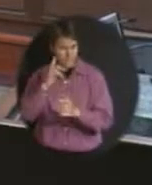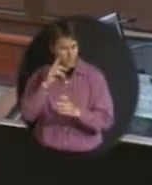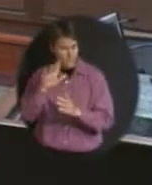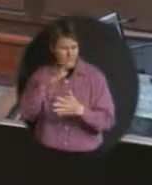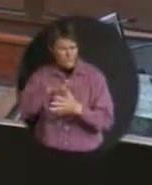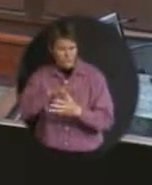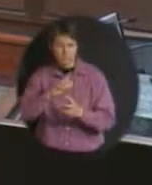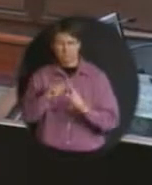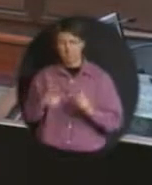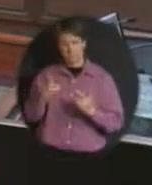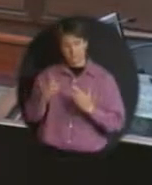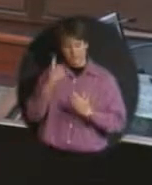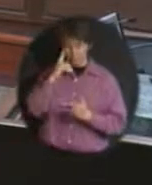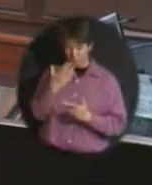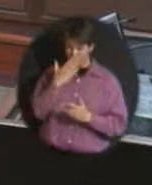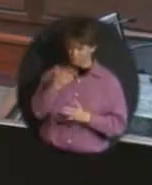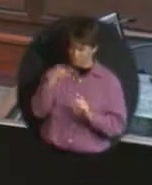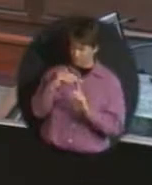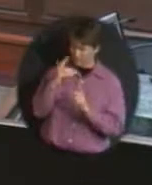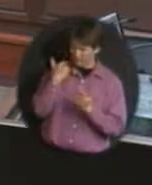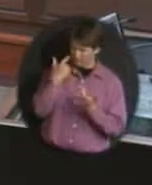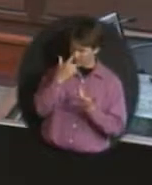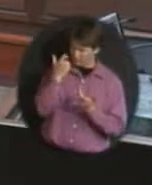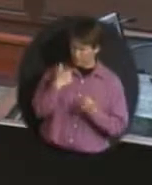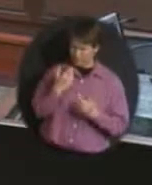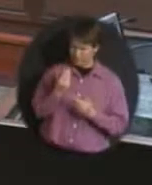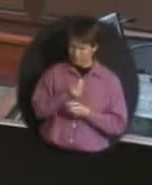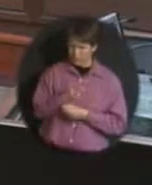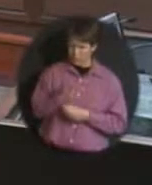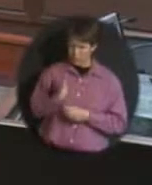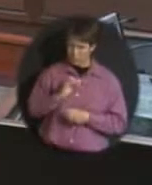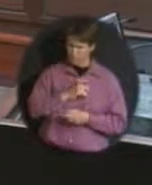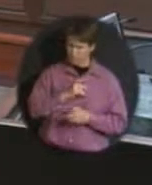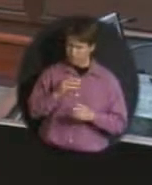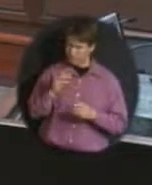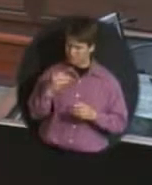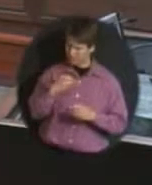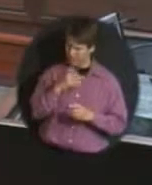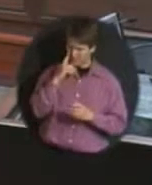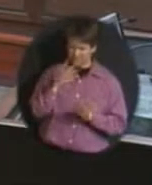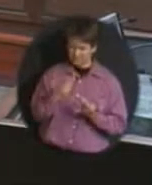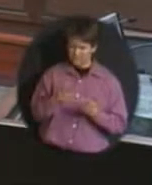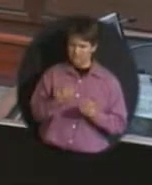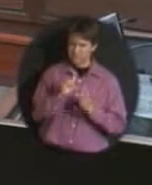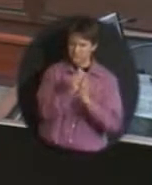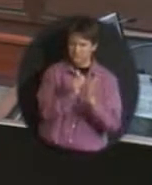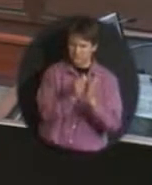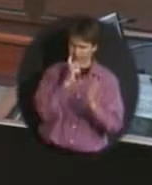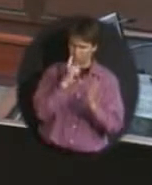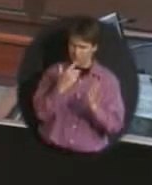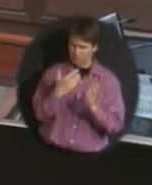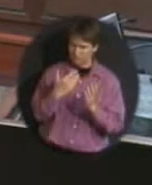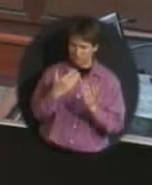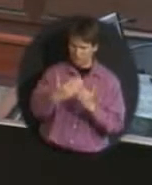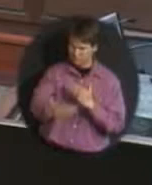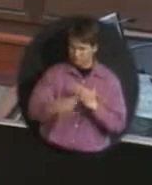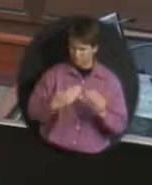would be a good reminder, particularly since we've got a couple of new board members. Sure. So if we can put that on the agenda in the next 2 or 3 months, I'd appreciate it.